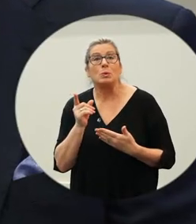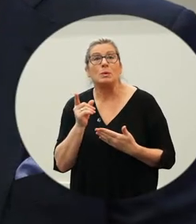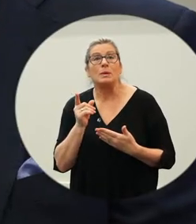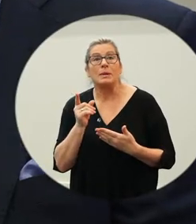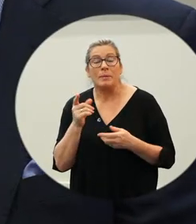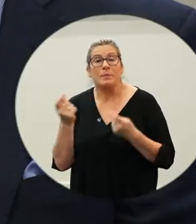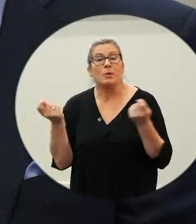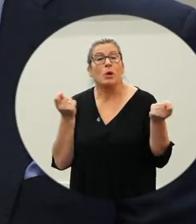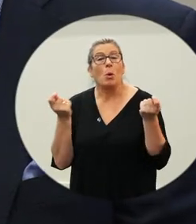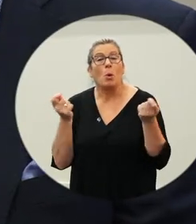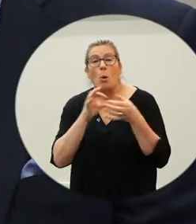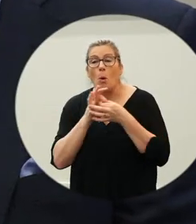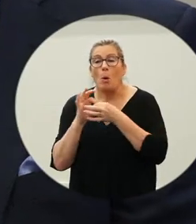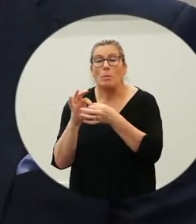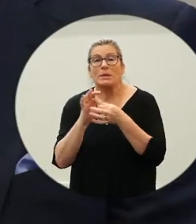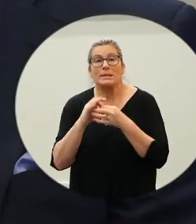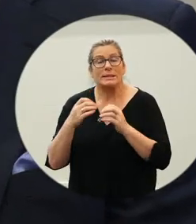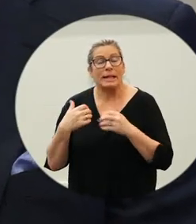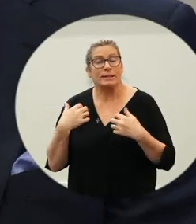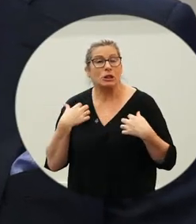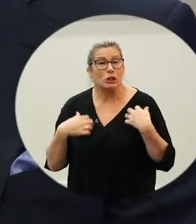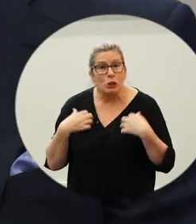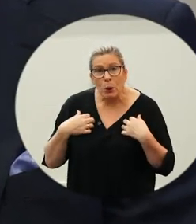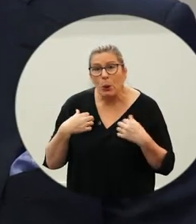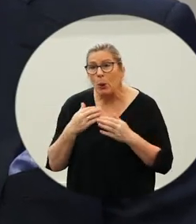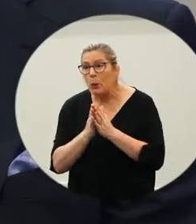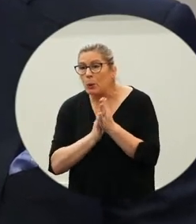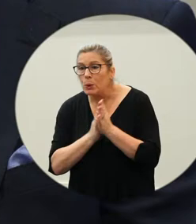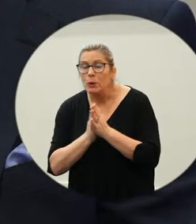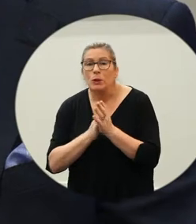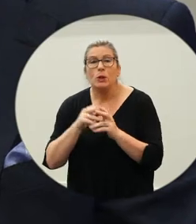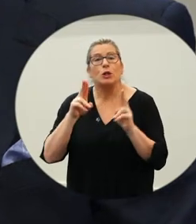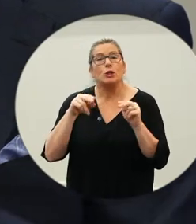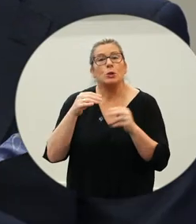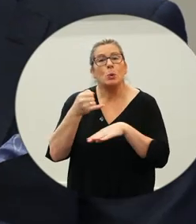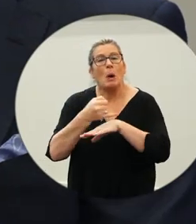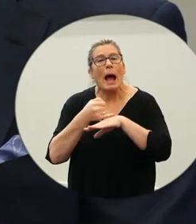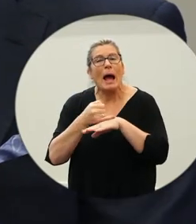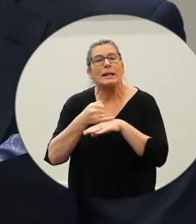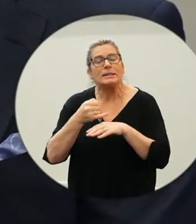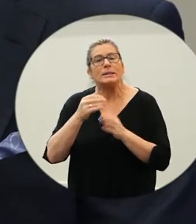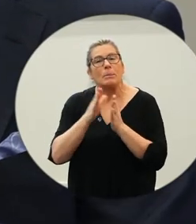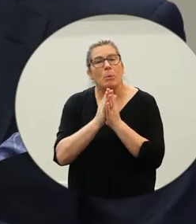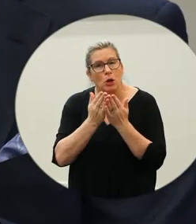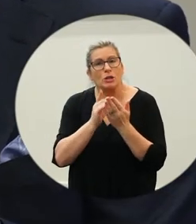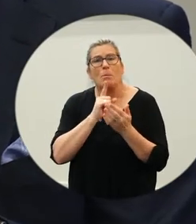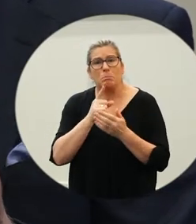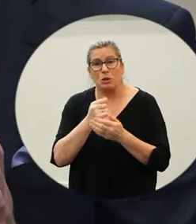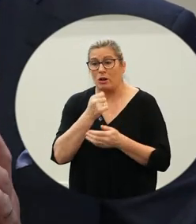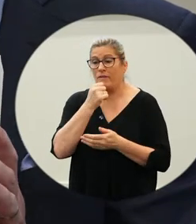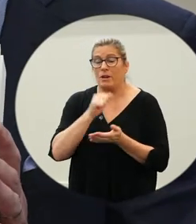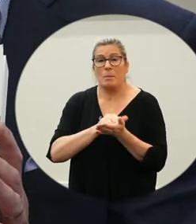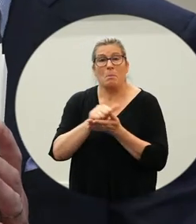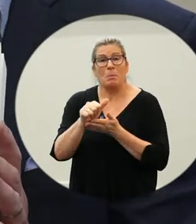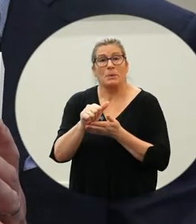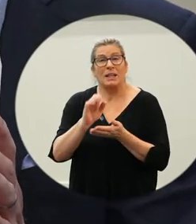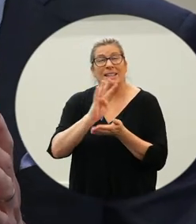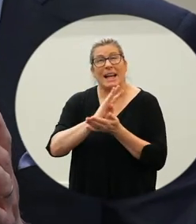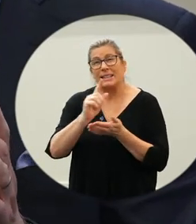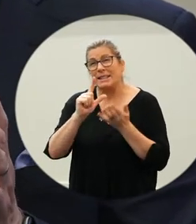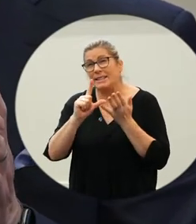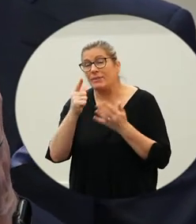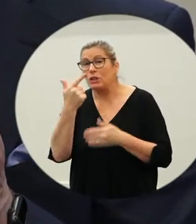the cooperation and the goodwill and the enthusiasm of New Ireland Books. But it was originally published in 1972 for